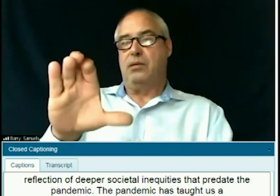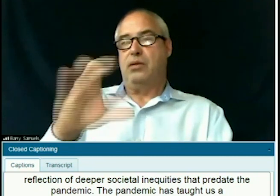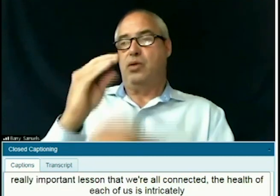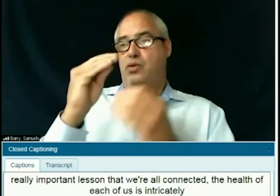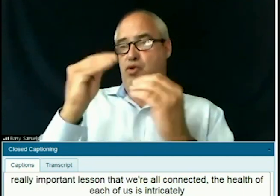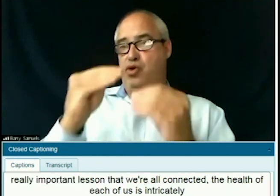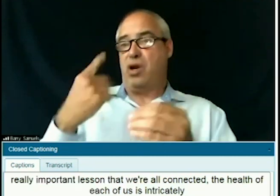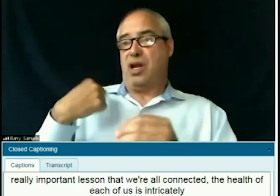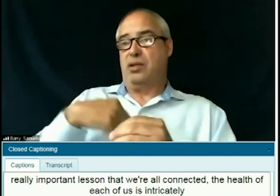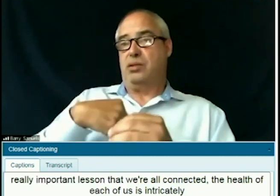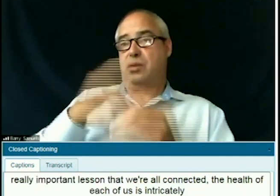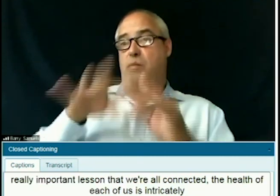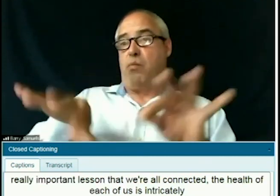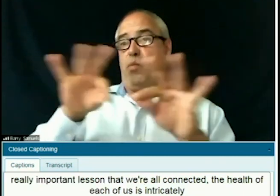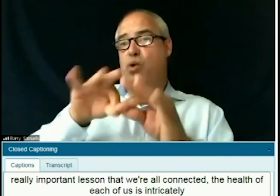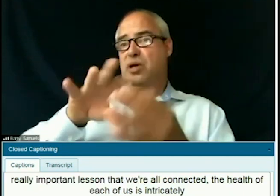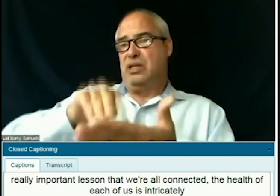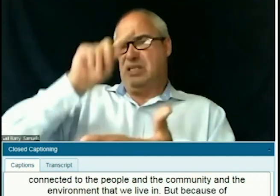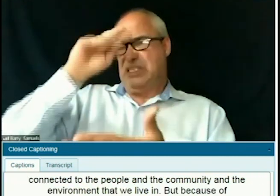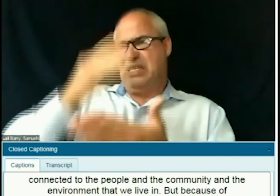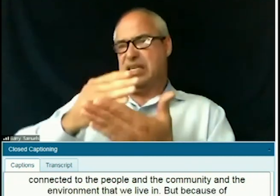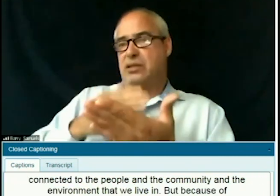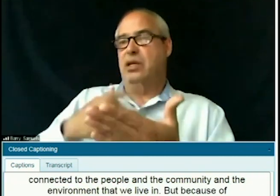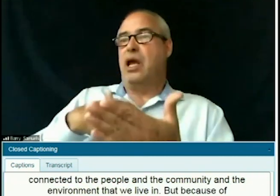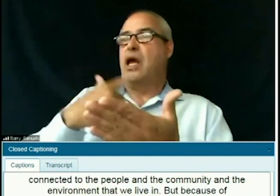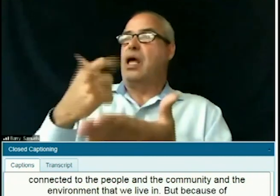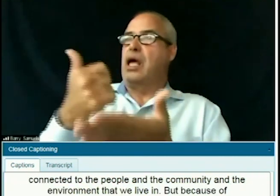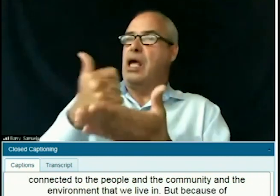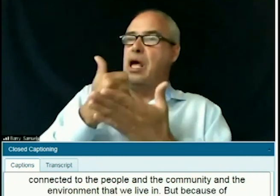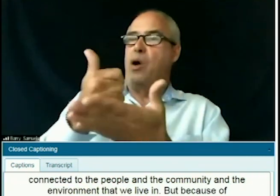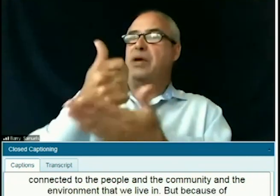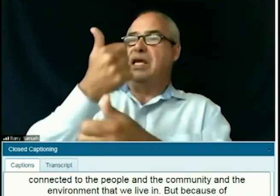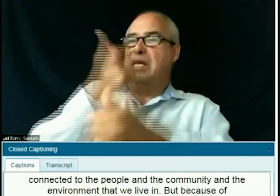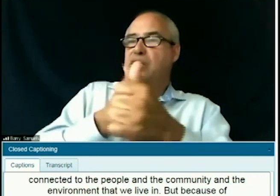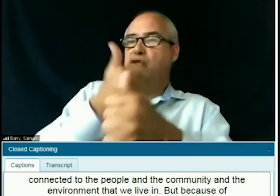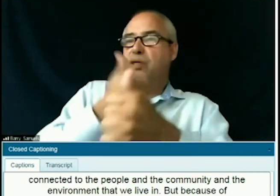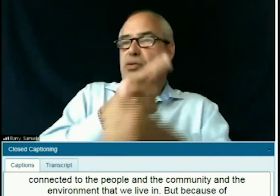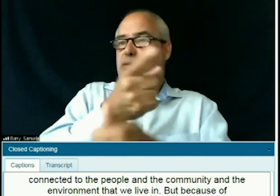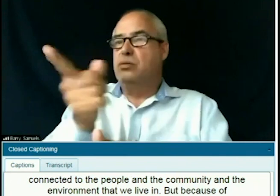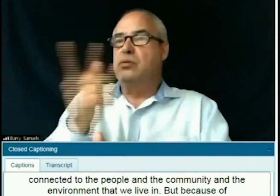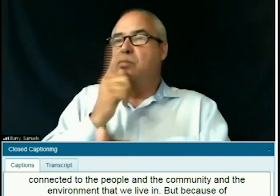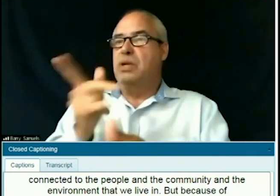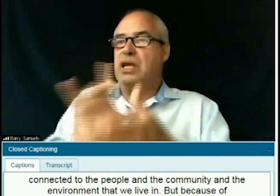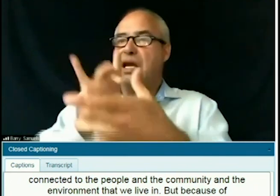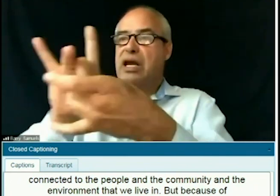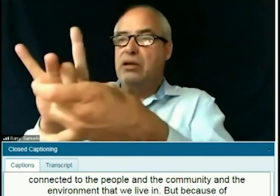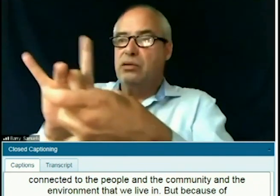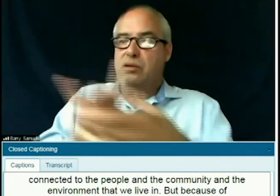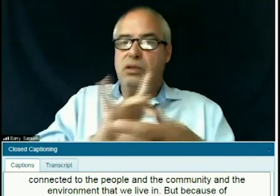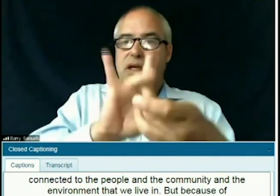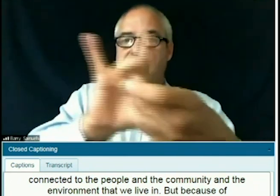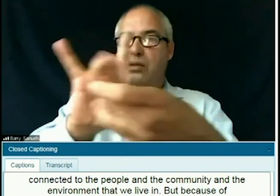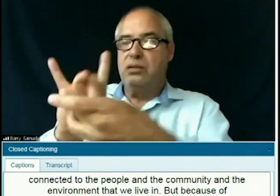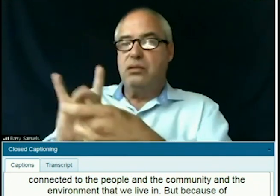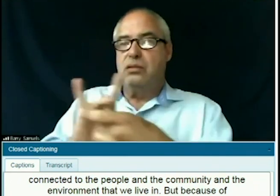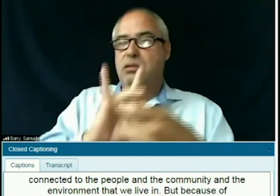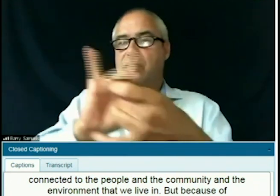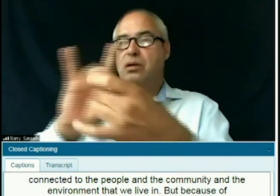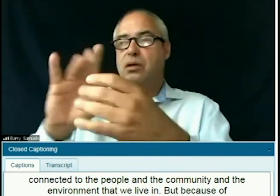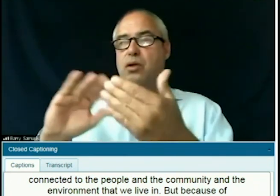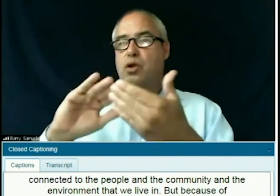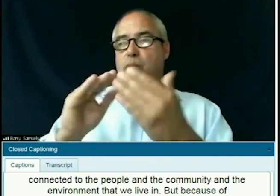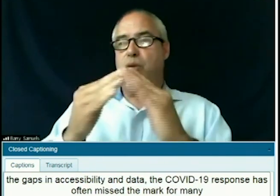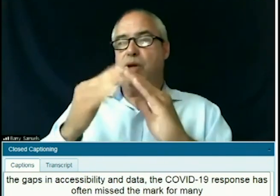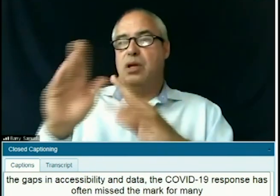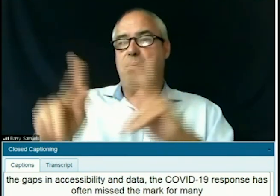all connected. The health of each of us is intricately connected to the people and the community and the environment that we live